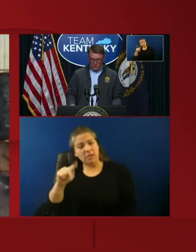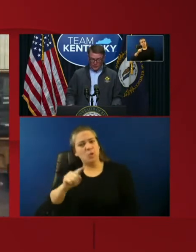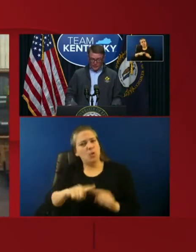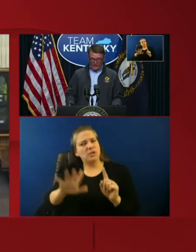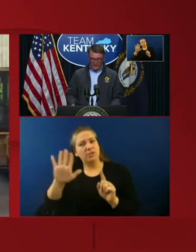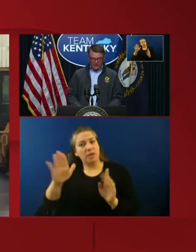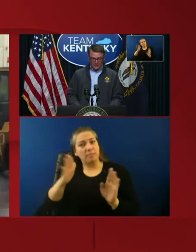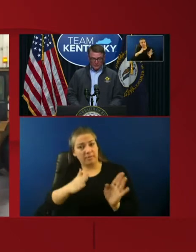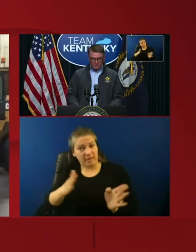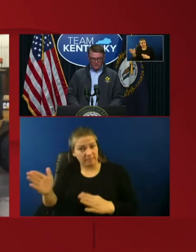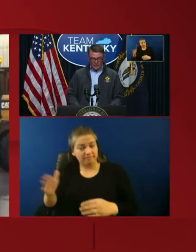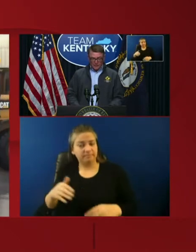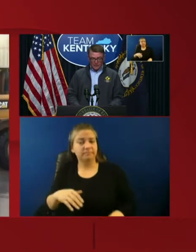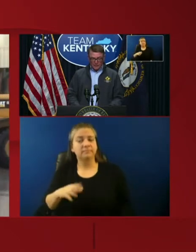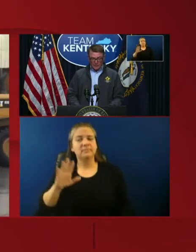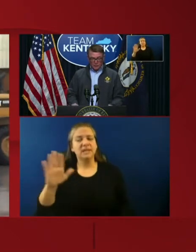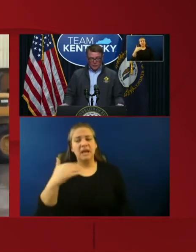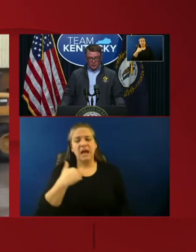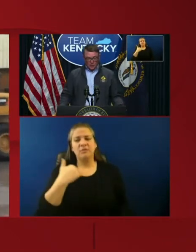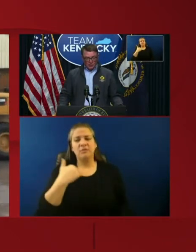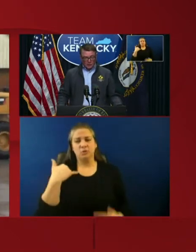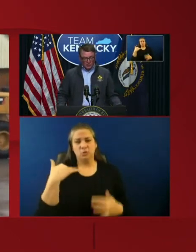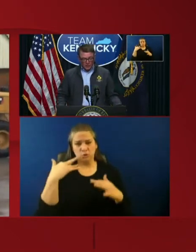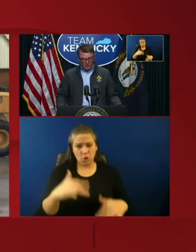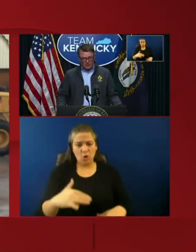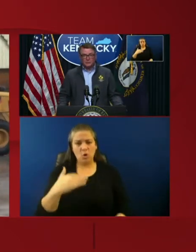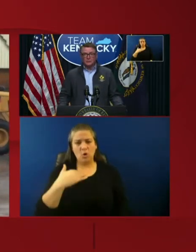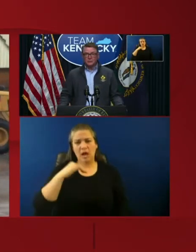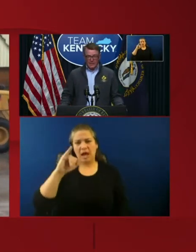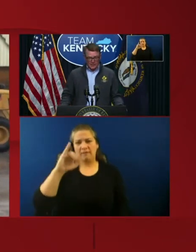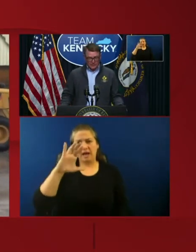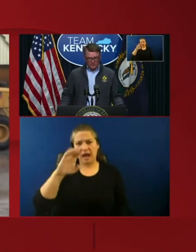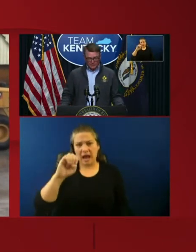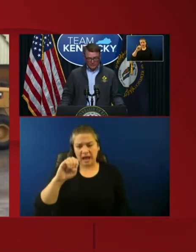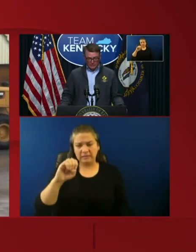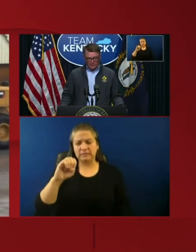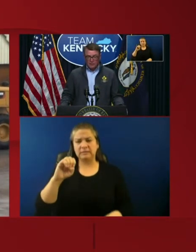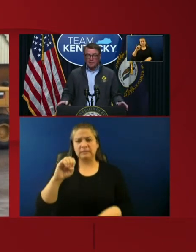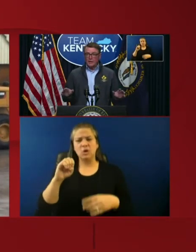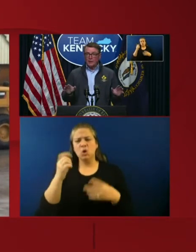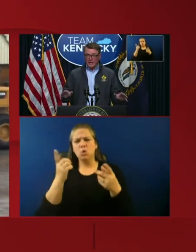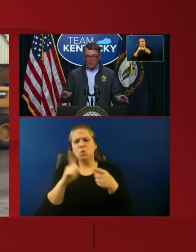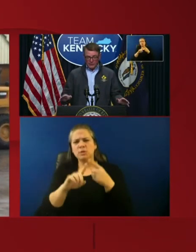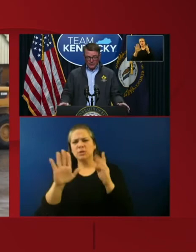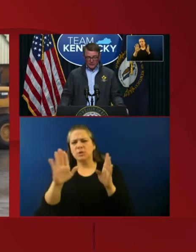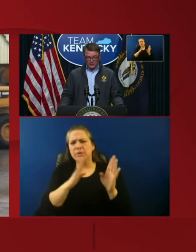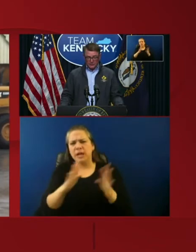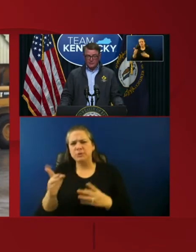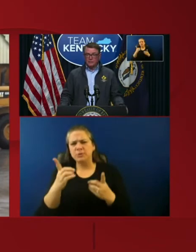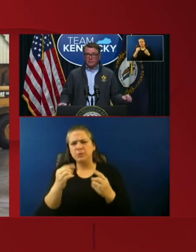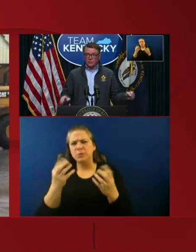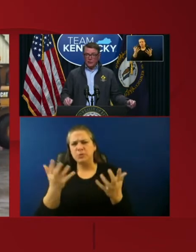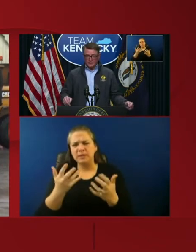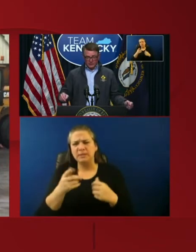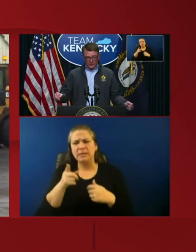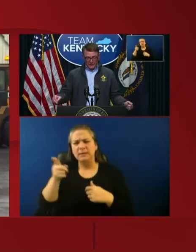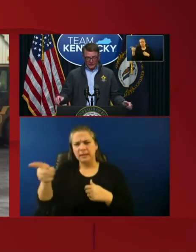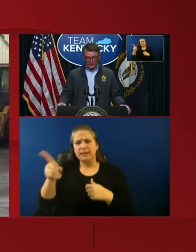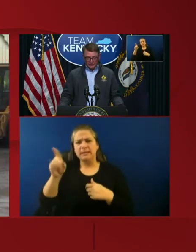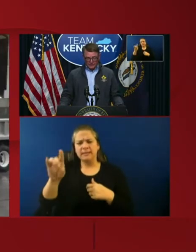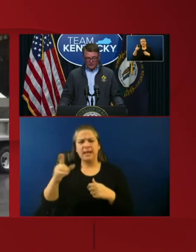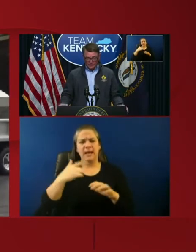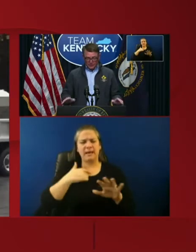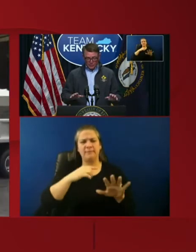ice control activities. There are crews all across the state, our highway districts from west